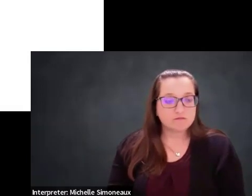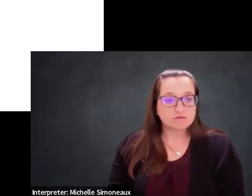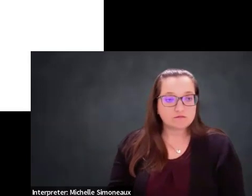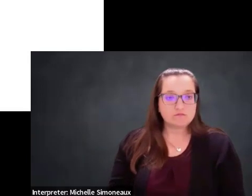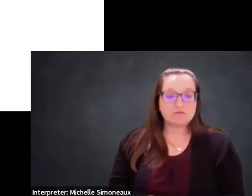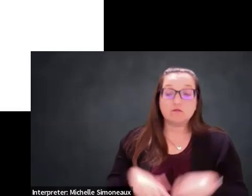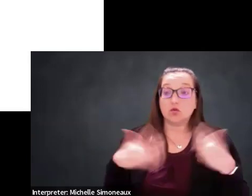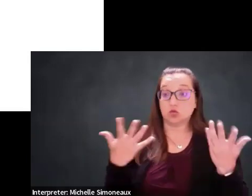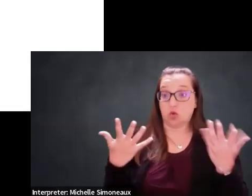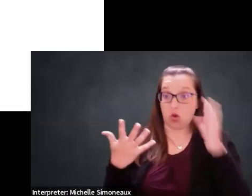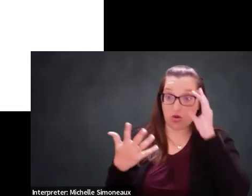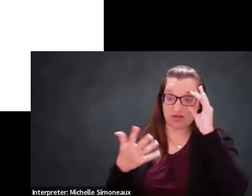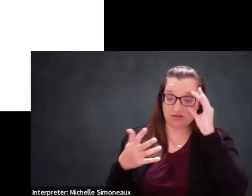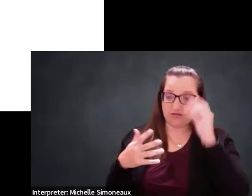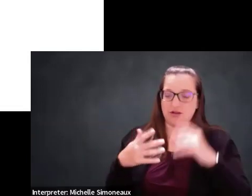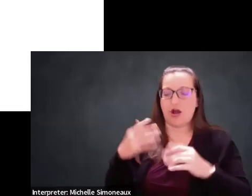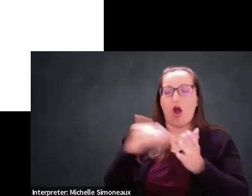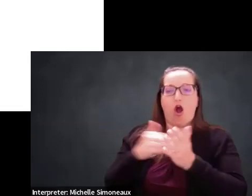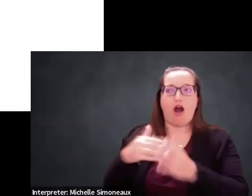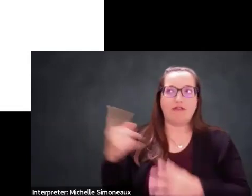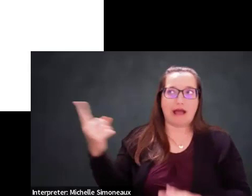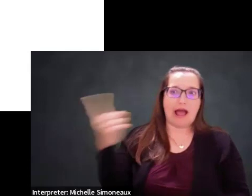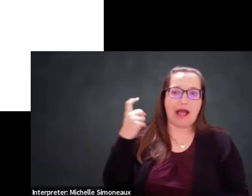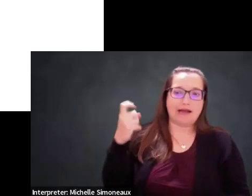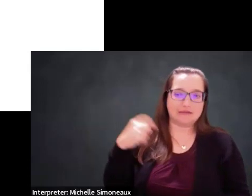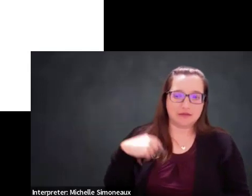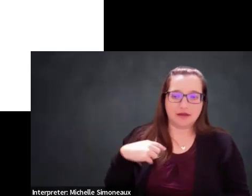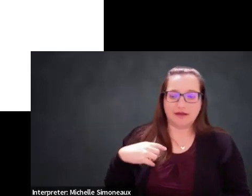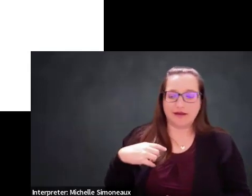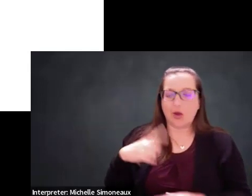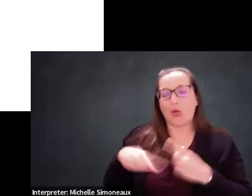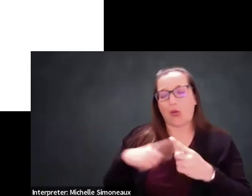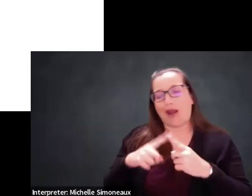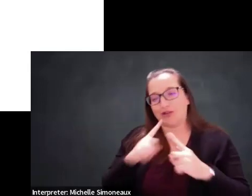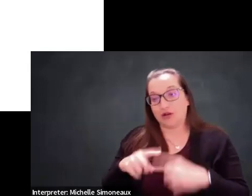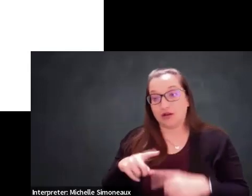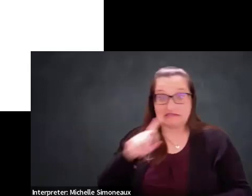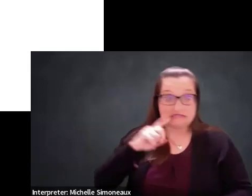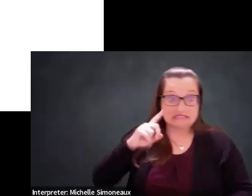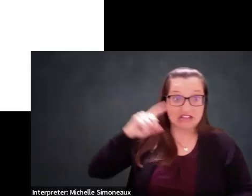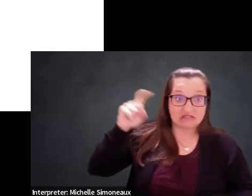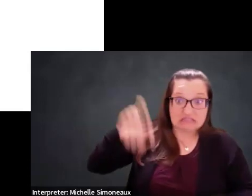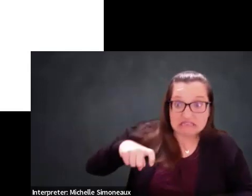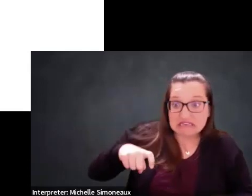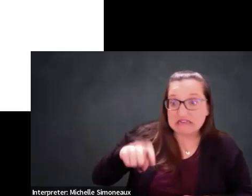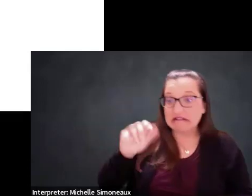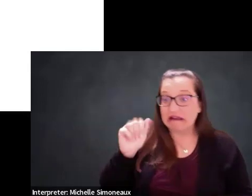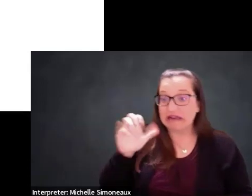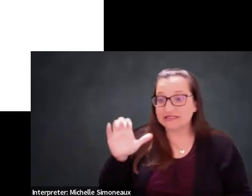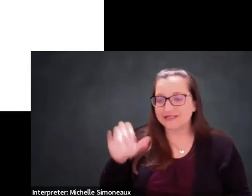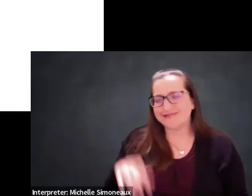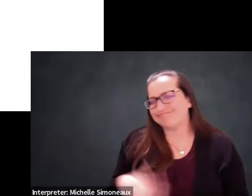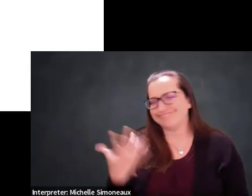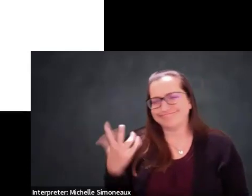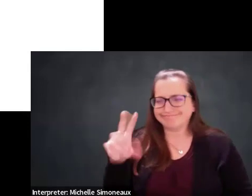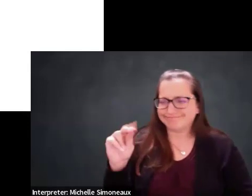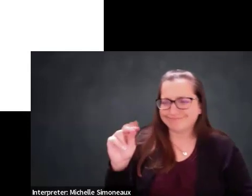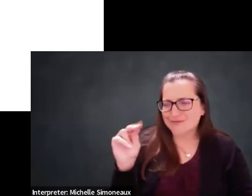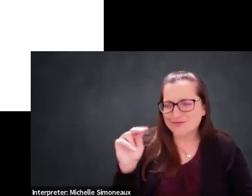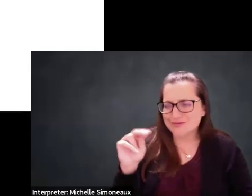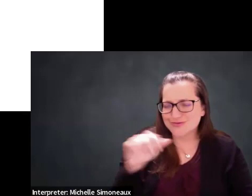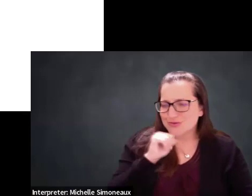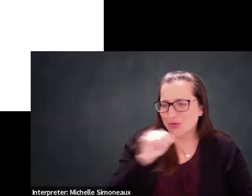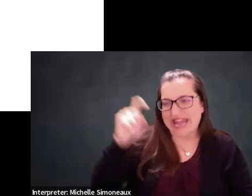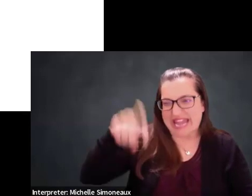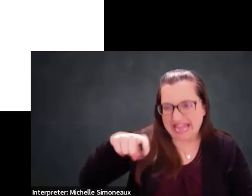So oftentimes, I hear this when I do have this conversation is, do deaf people need AAC? And the answer is no, they do